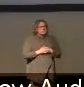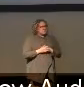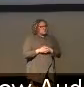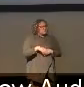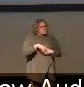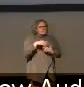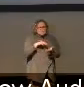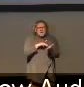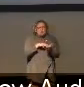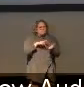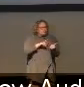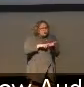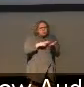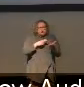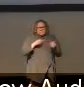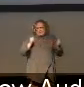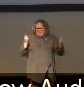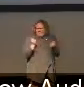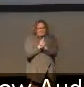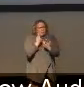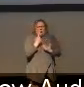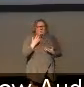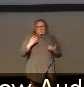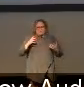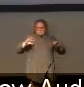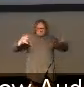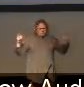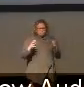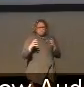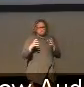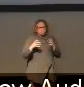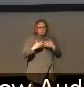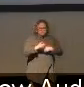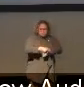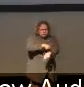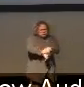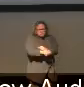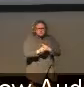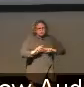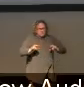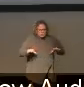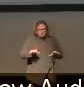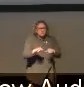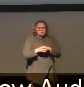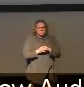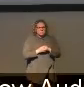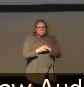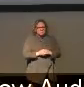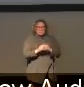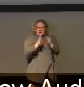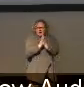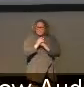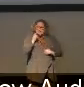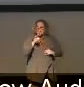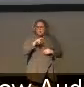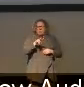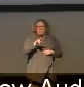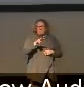together. I asked 2 of our hospital medicine leaders, Dr. Valerie Vaughn and Chris Smith, to help me co-direct the